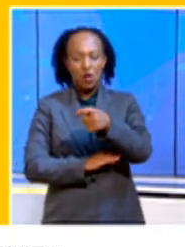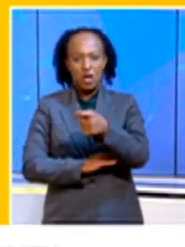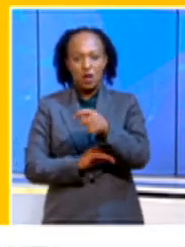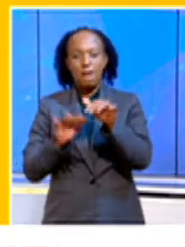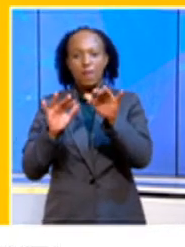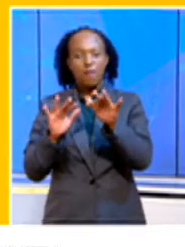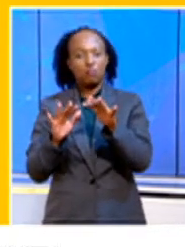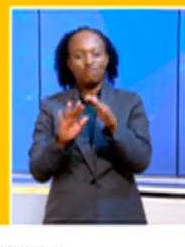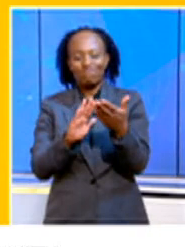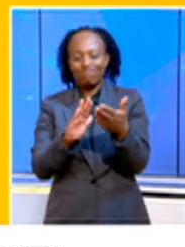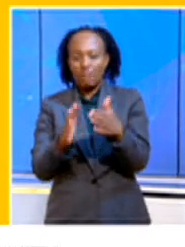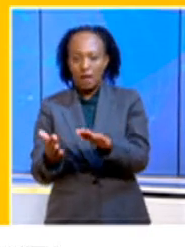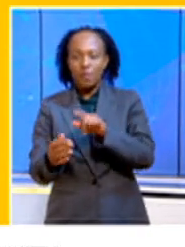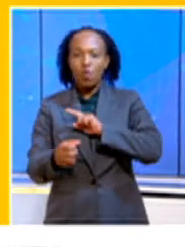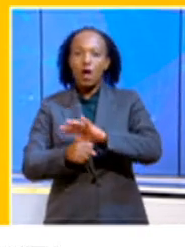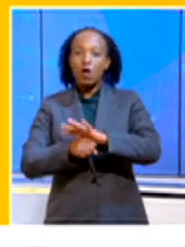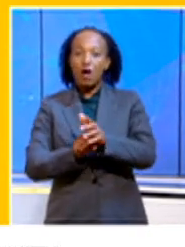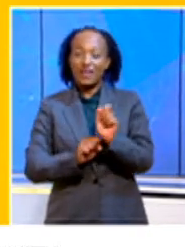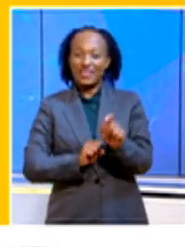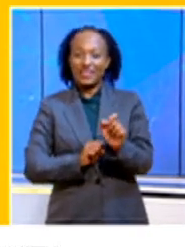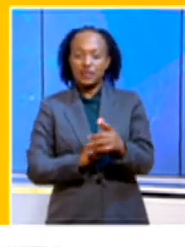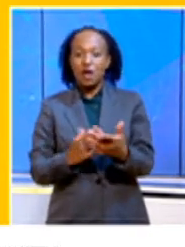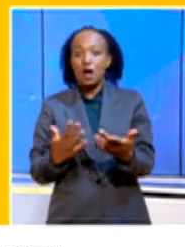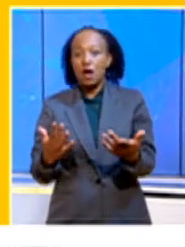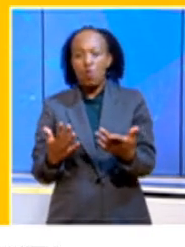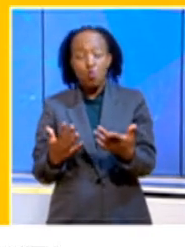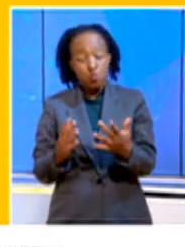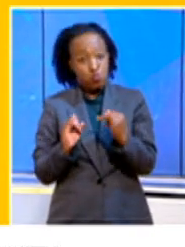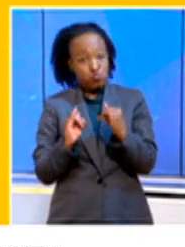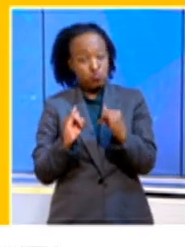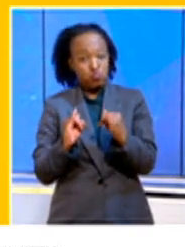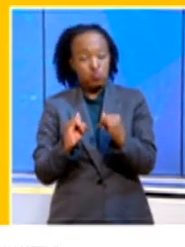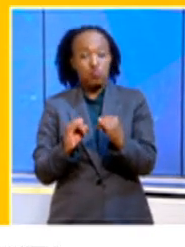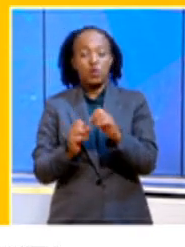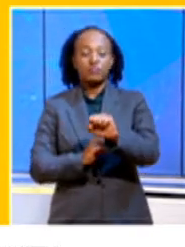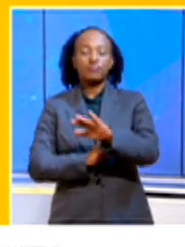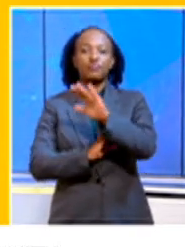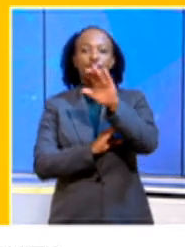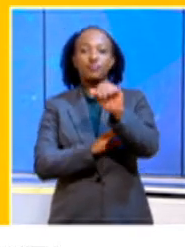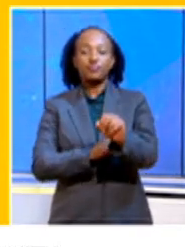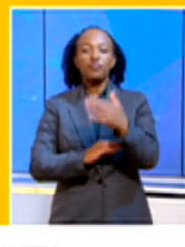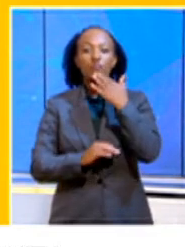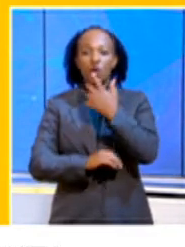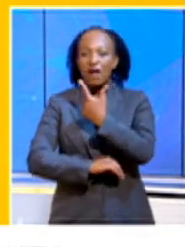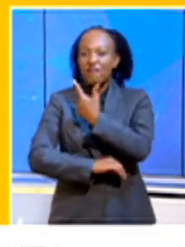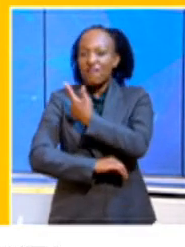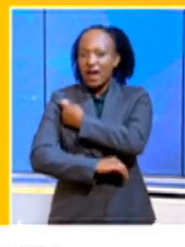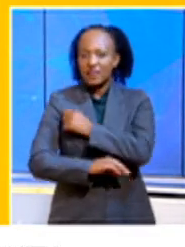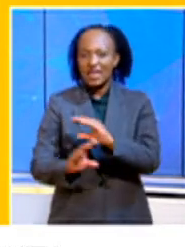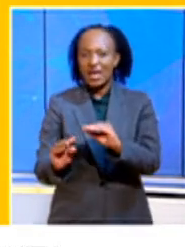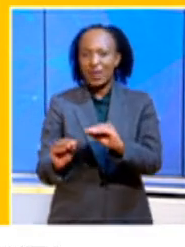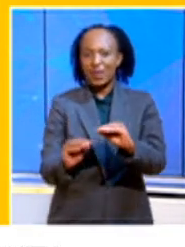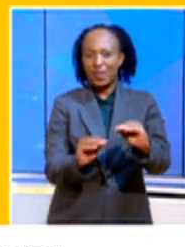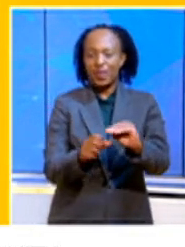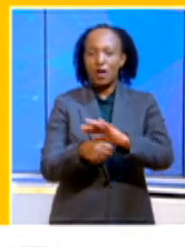150,000 lives lost to COVID-19 already, it's such a botch. South Africa's vaccine delays and COVID lockdown